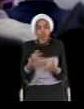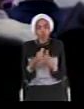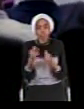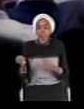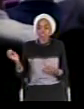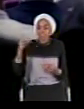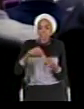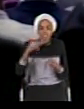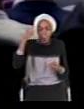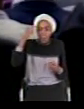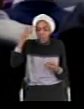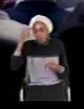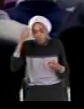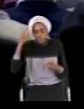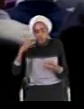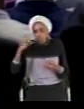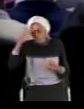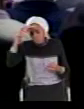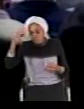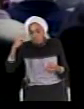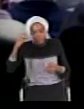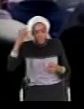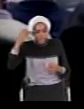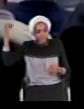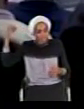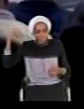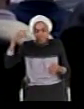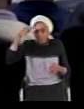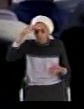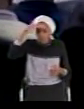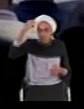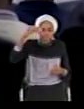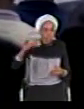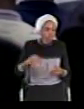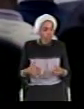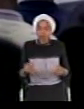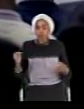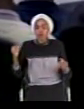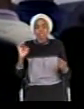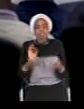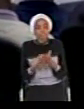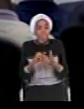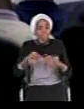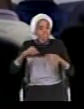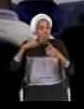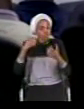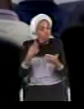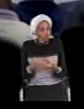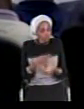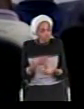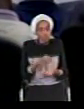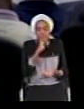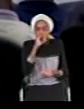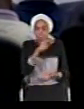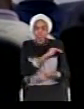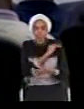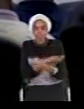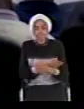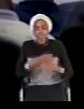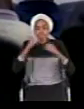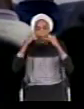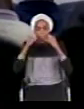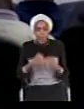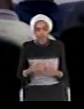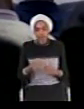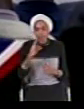men and the ideas of men, that gospel is mightily powerful. In Romans chapter